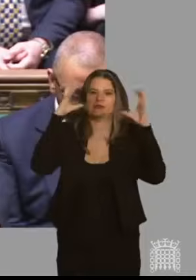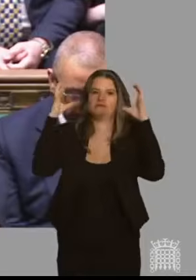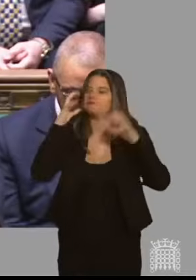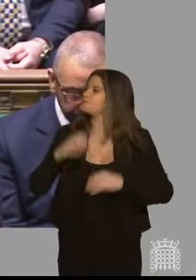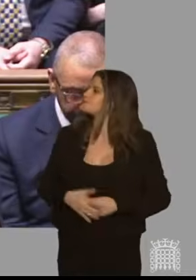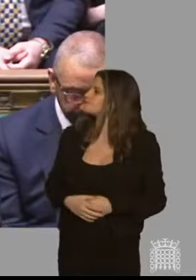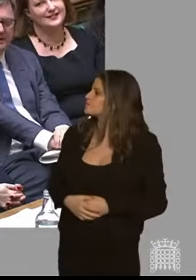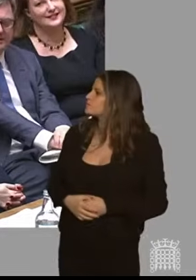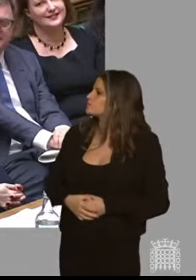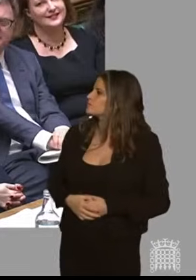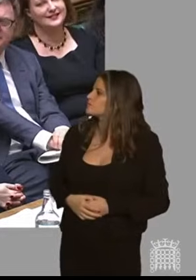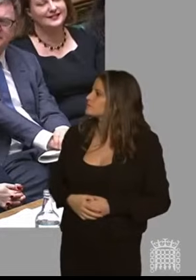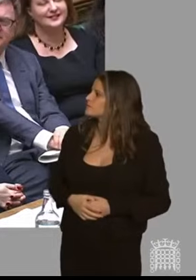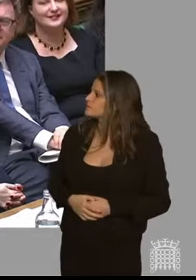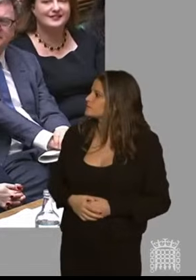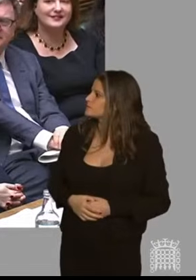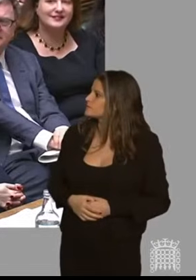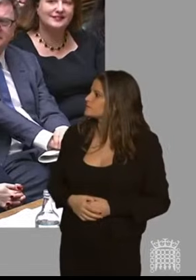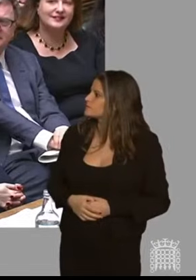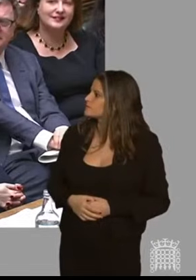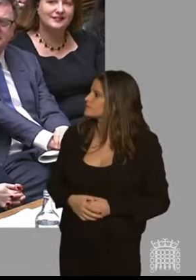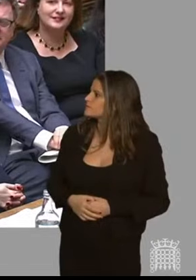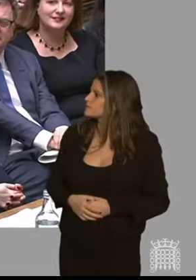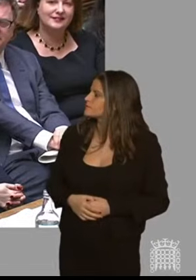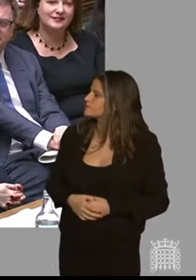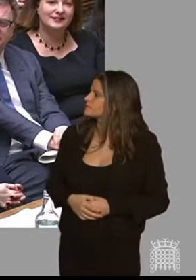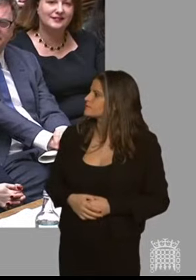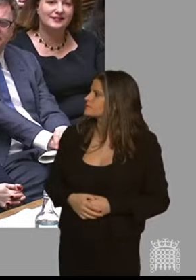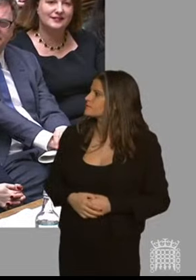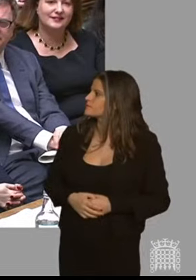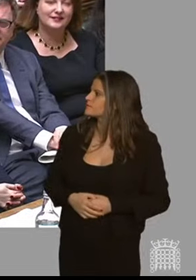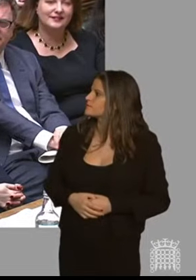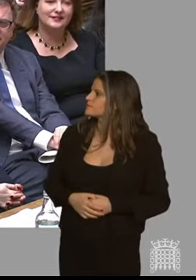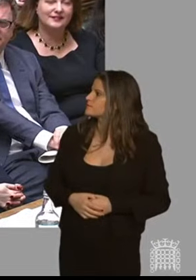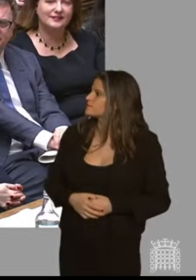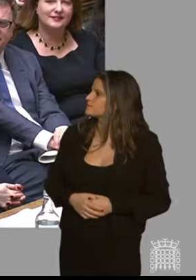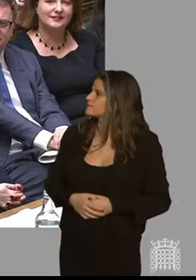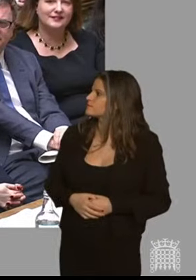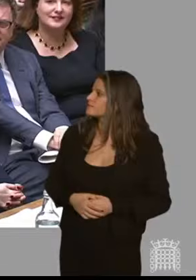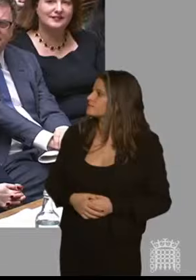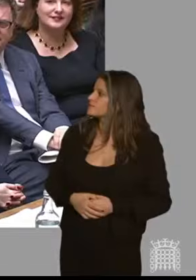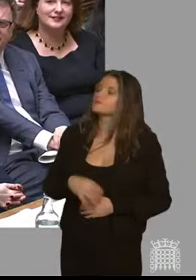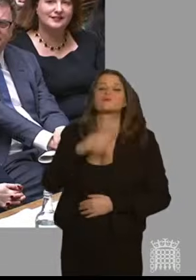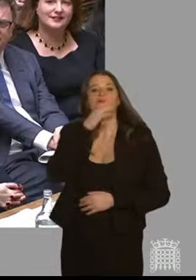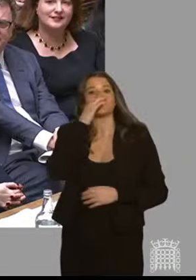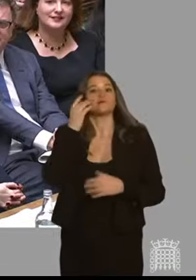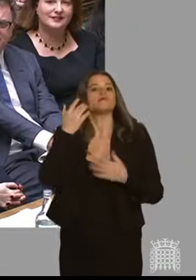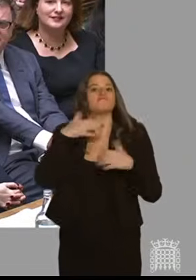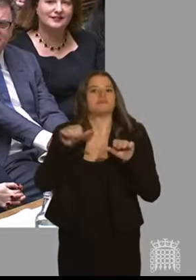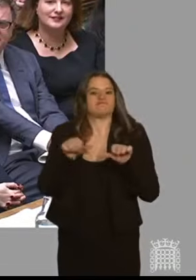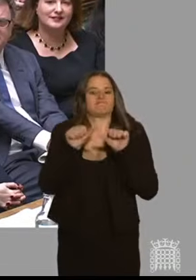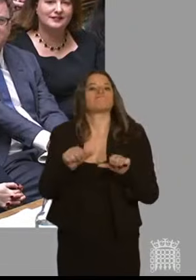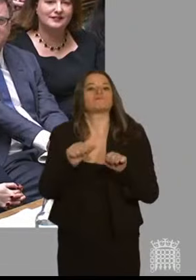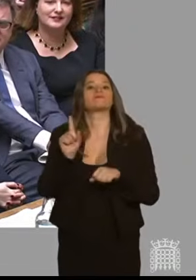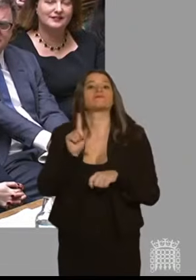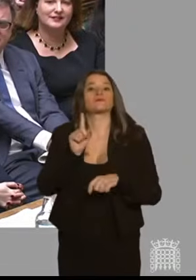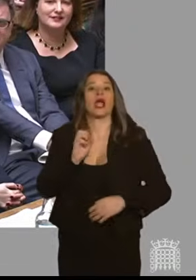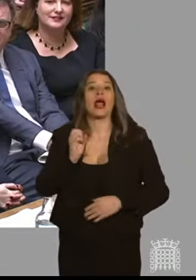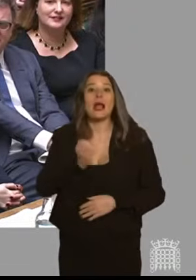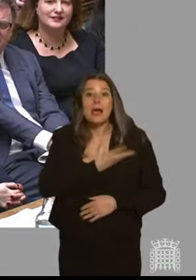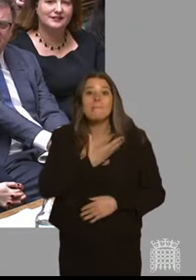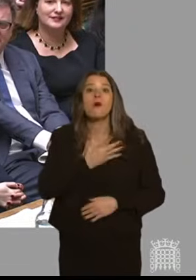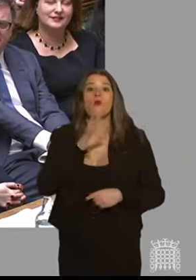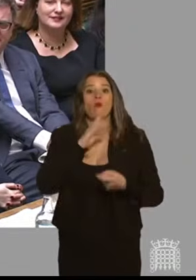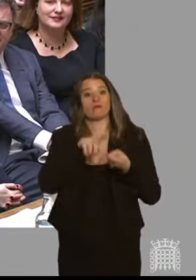spending plans. So we now have a litany of unfunded promises on the NHS, on